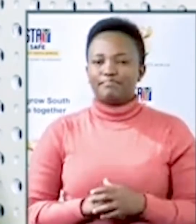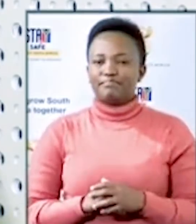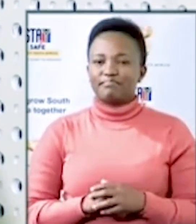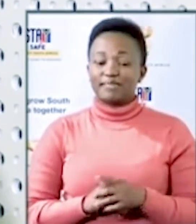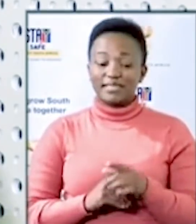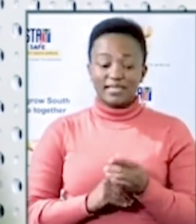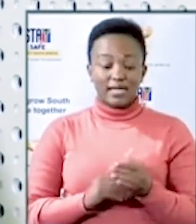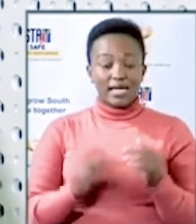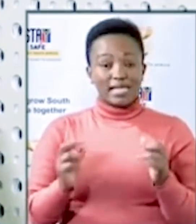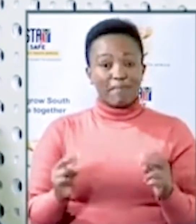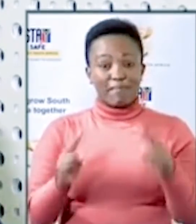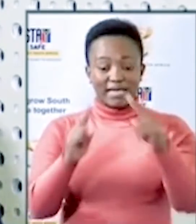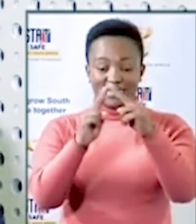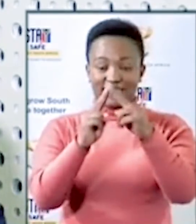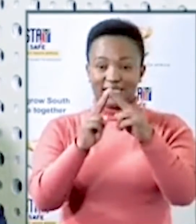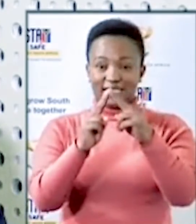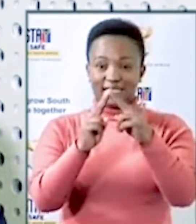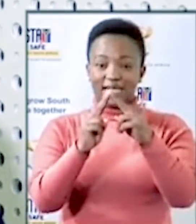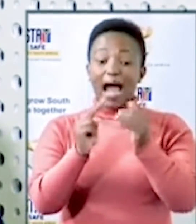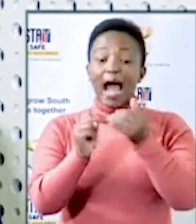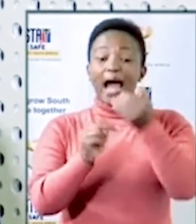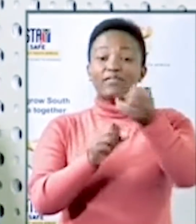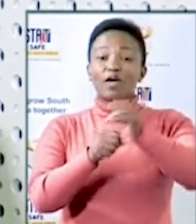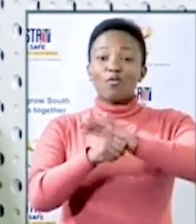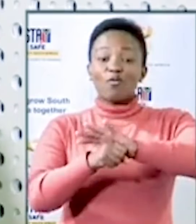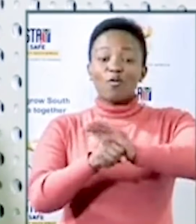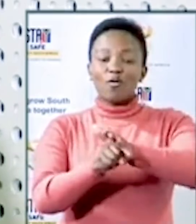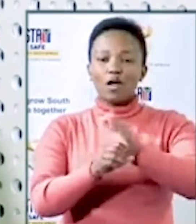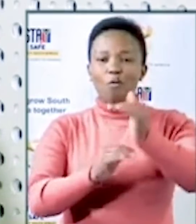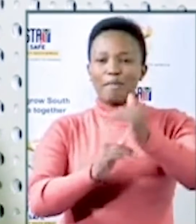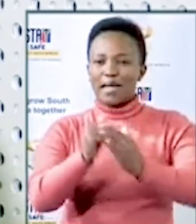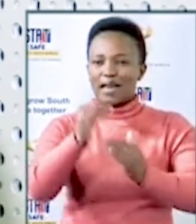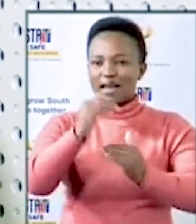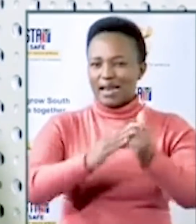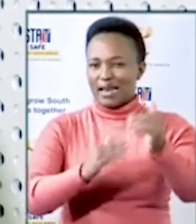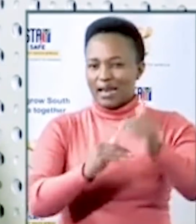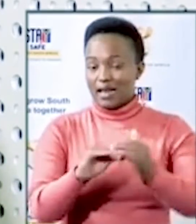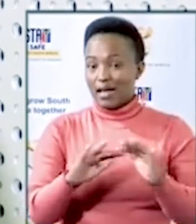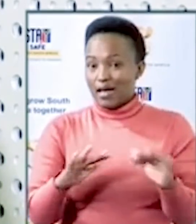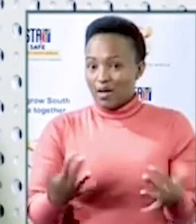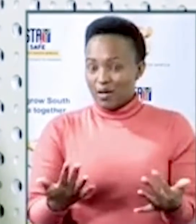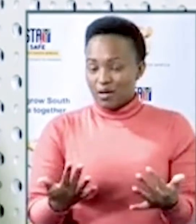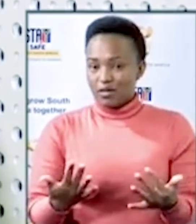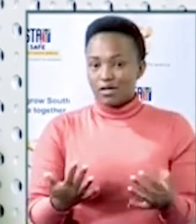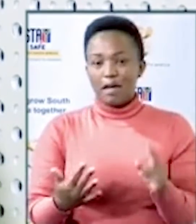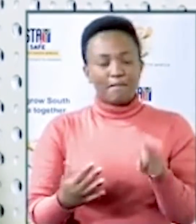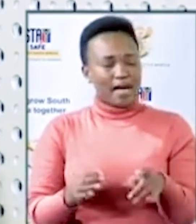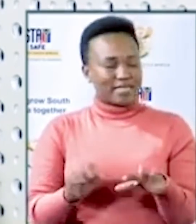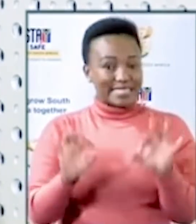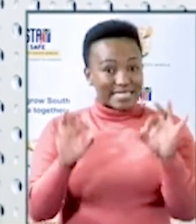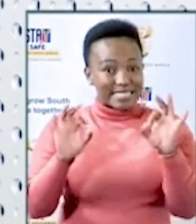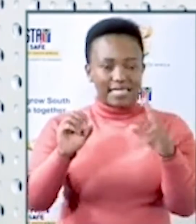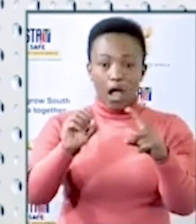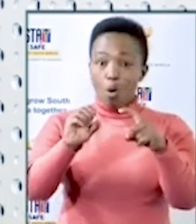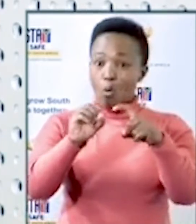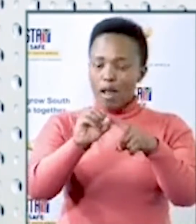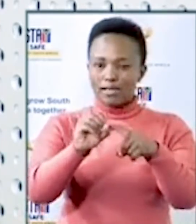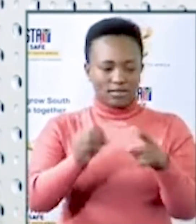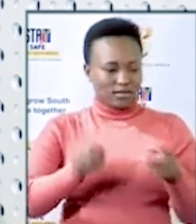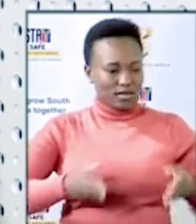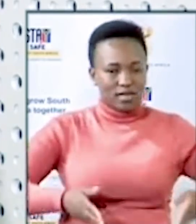post-lockdown future will require that we build high-quality physical bridges,